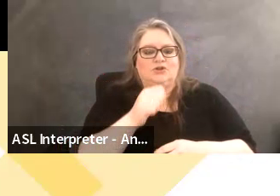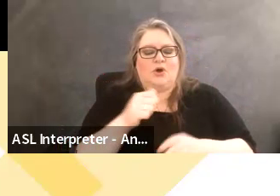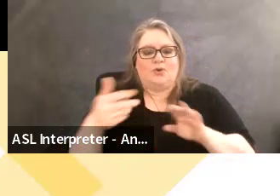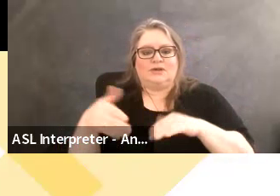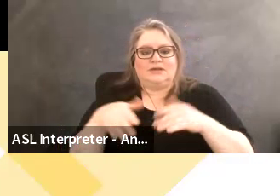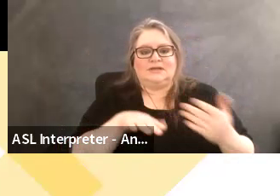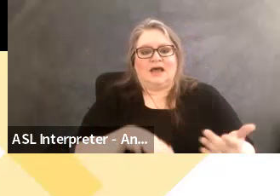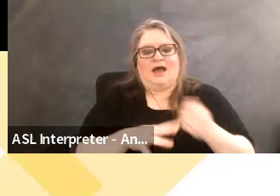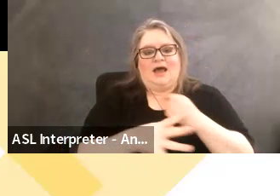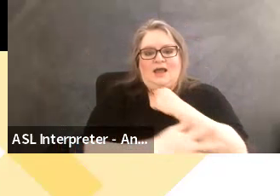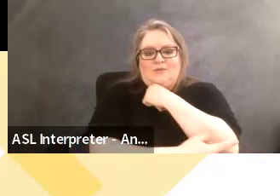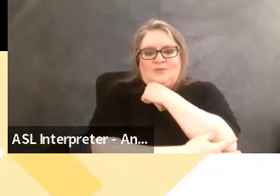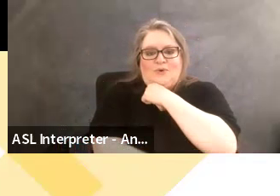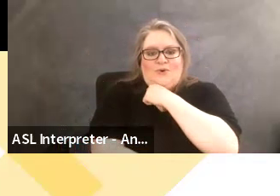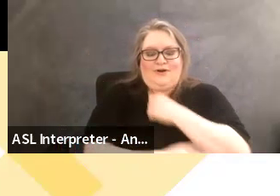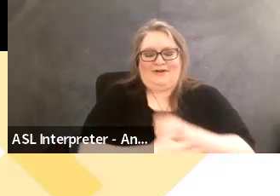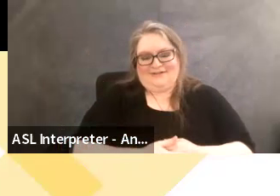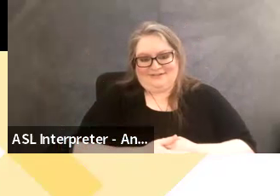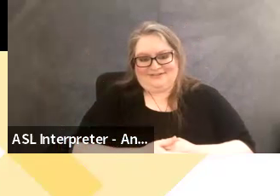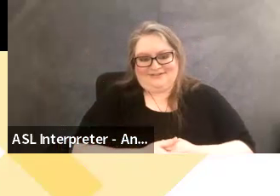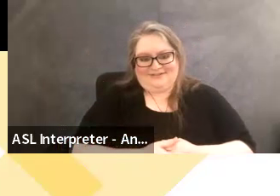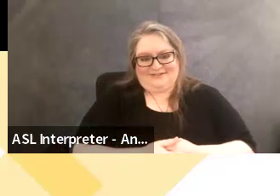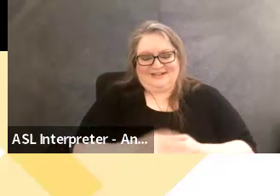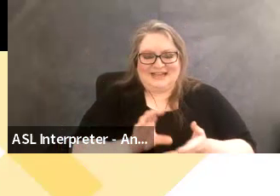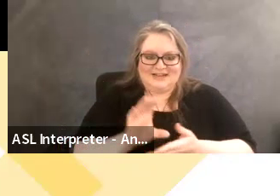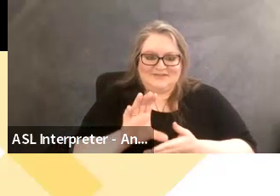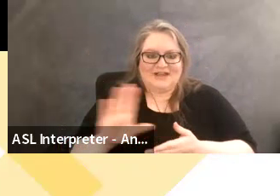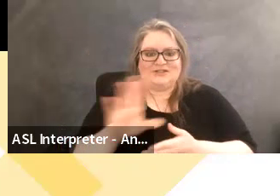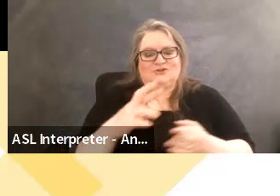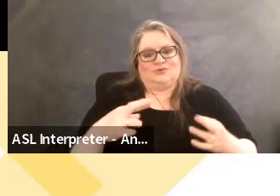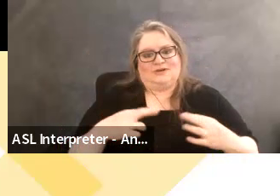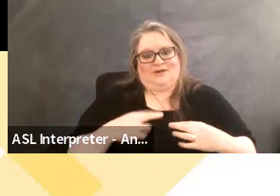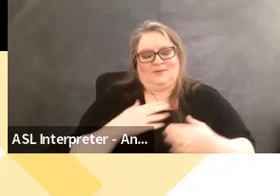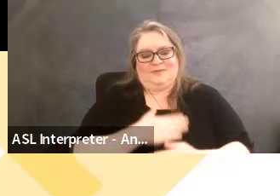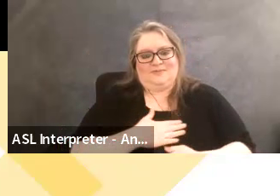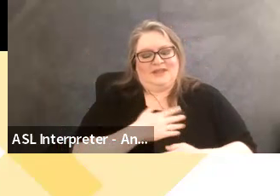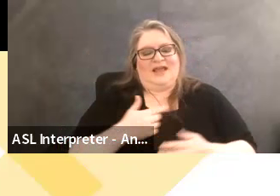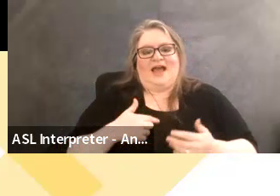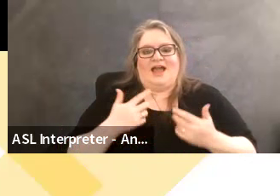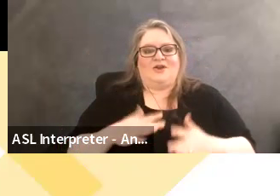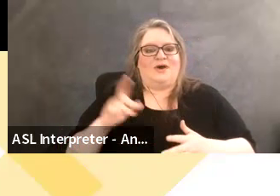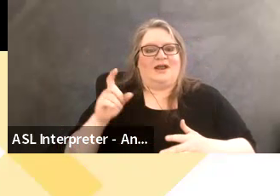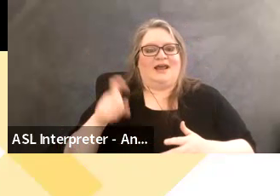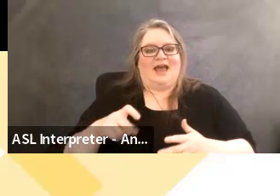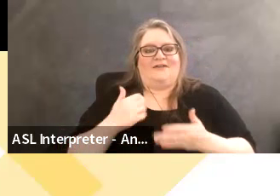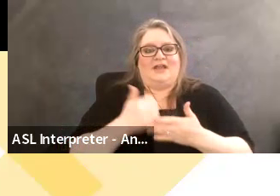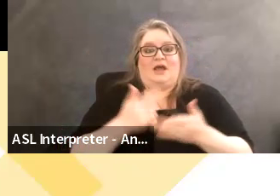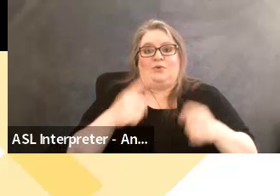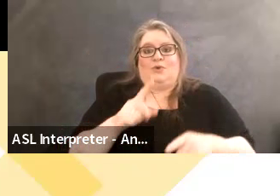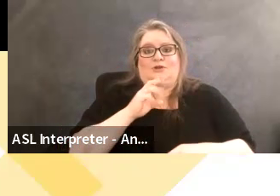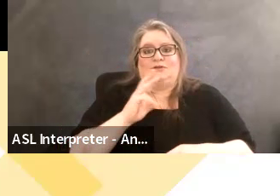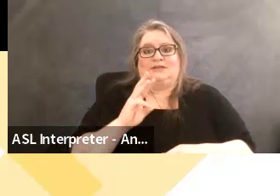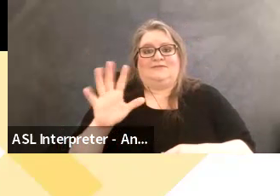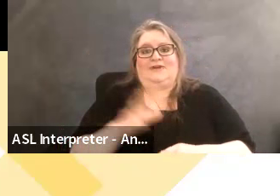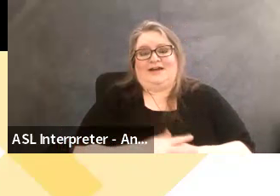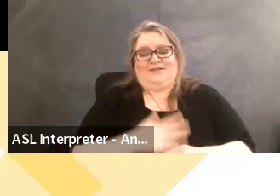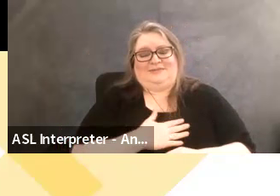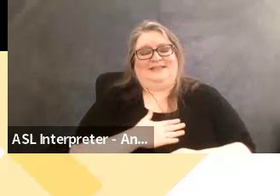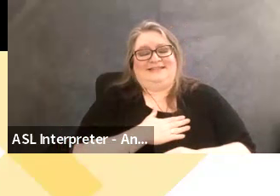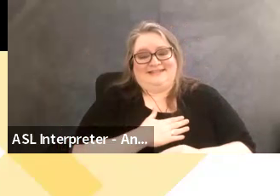poor. Invest in your retirement, please. I don't want to have to help you when you're 65.